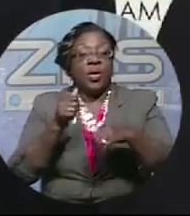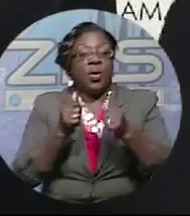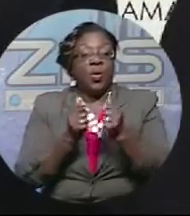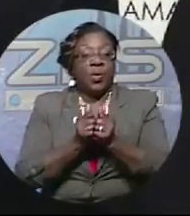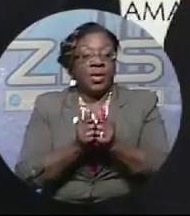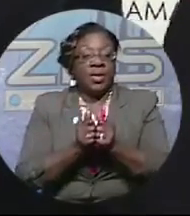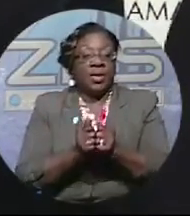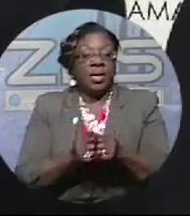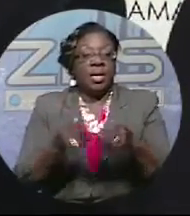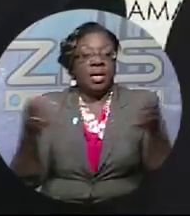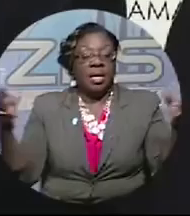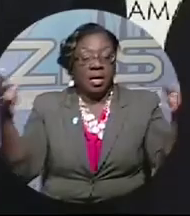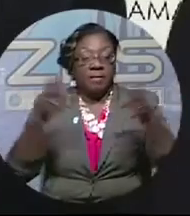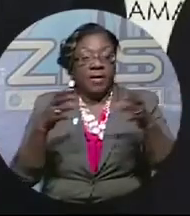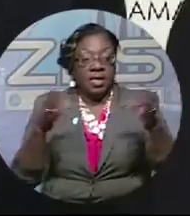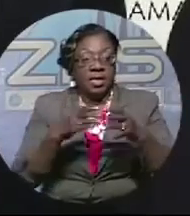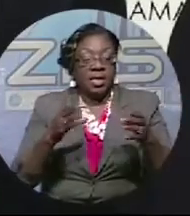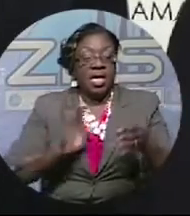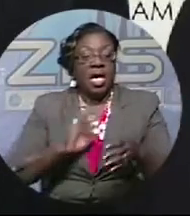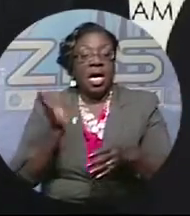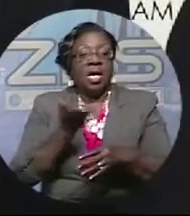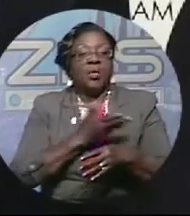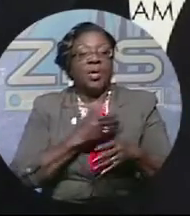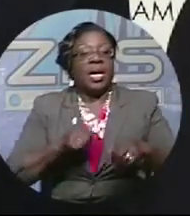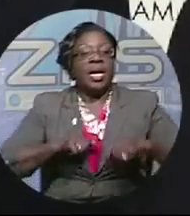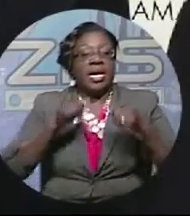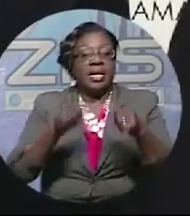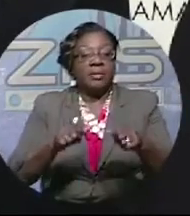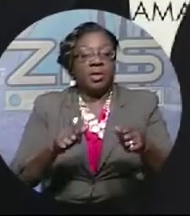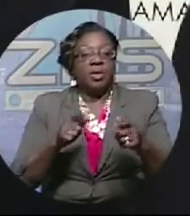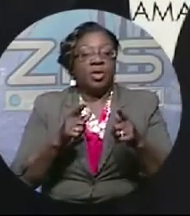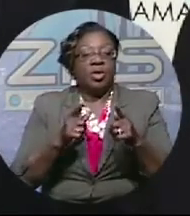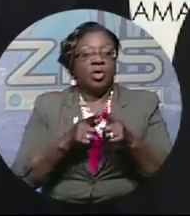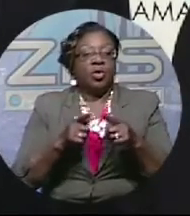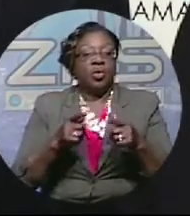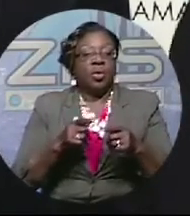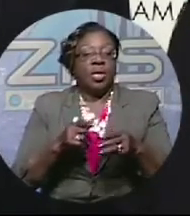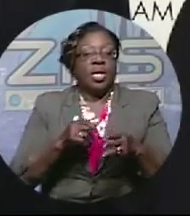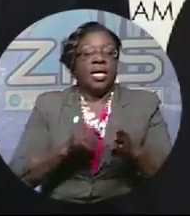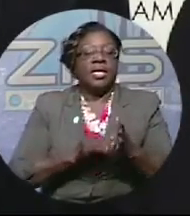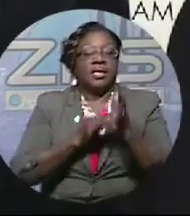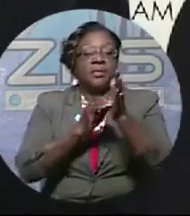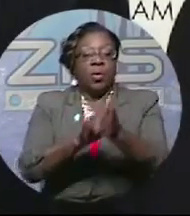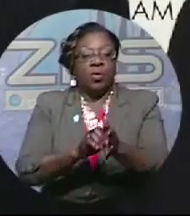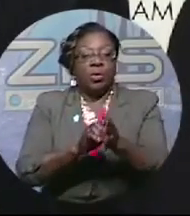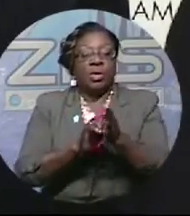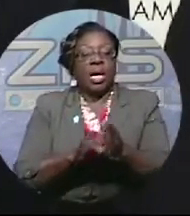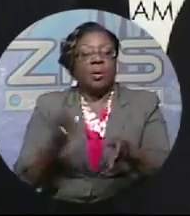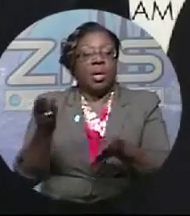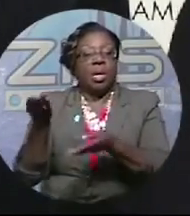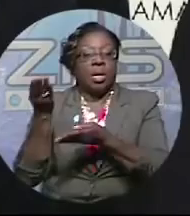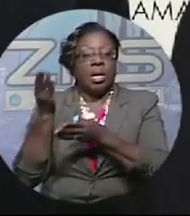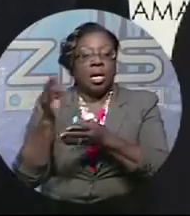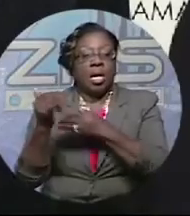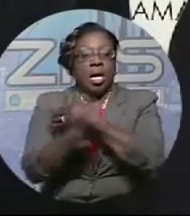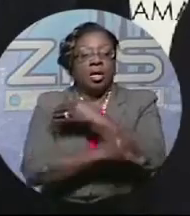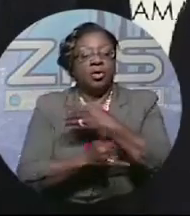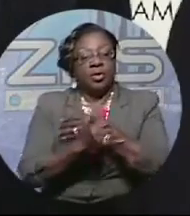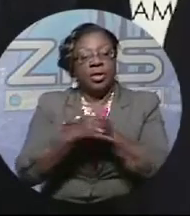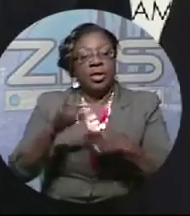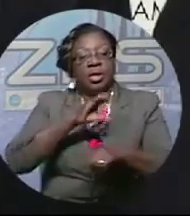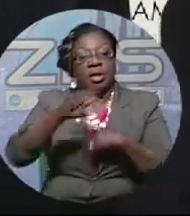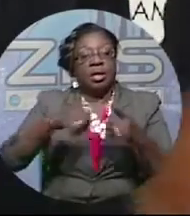able to expose these delegates to the culture of our country in a meaningful way. As you look, you see the